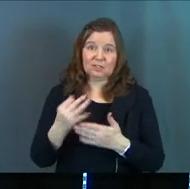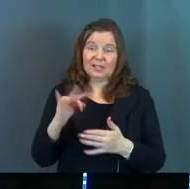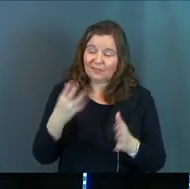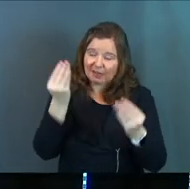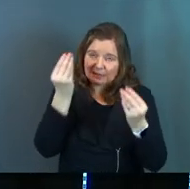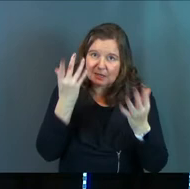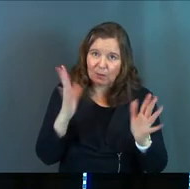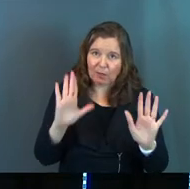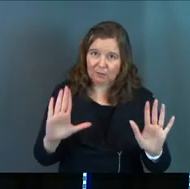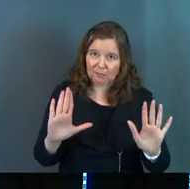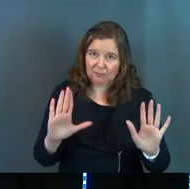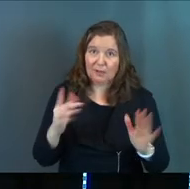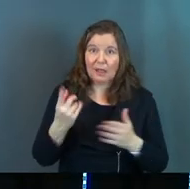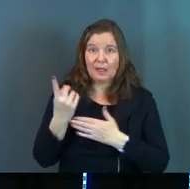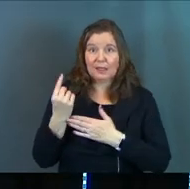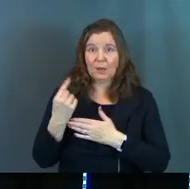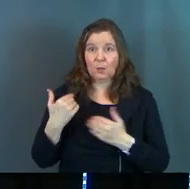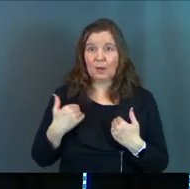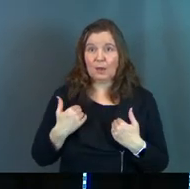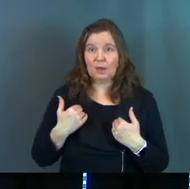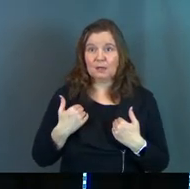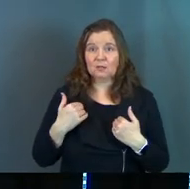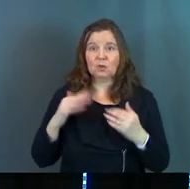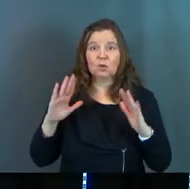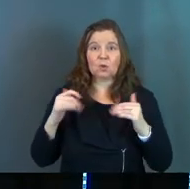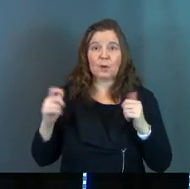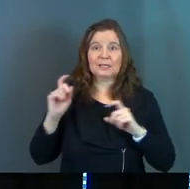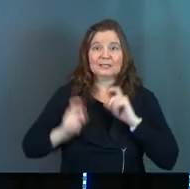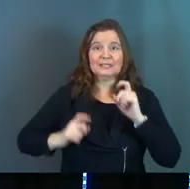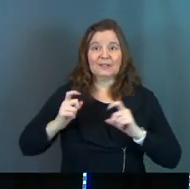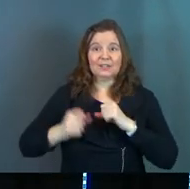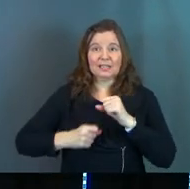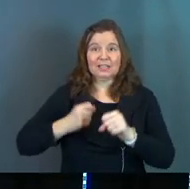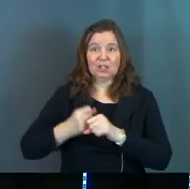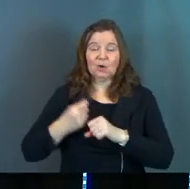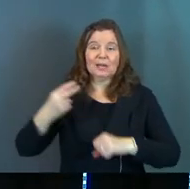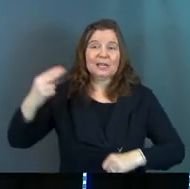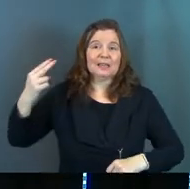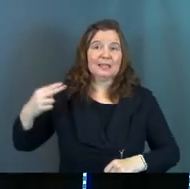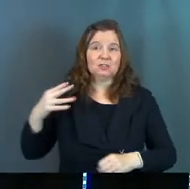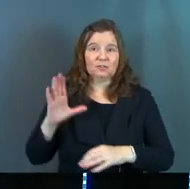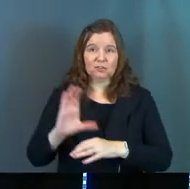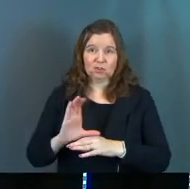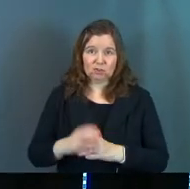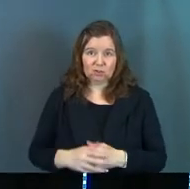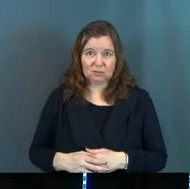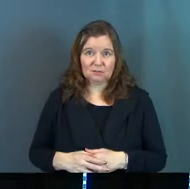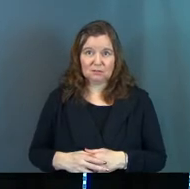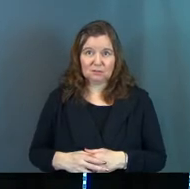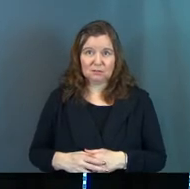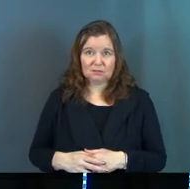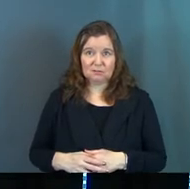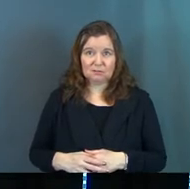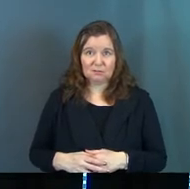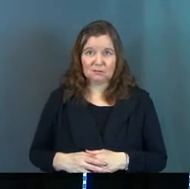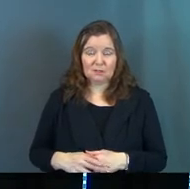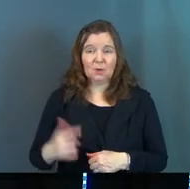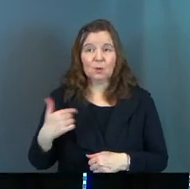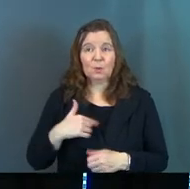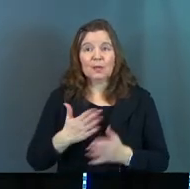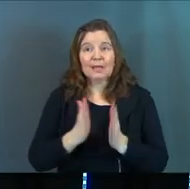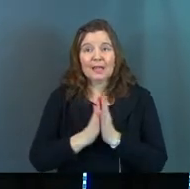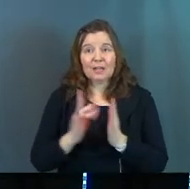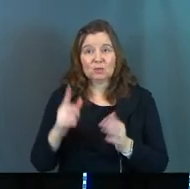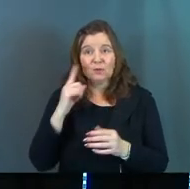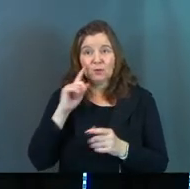if I could just tell you that. Last year, we had the greatest giving year in the history of this church. We